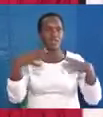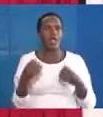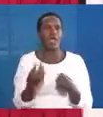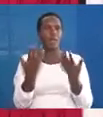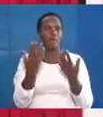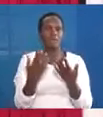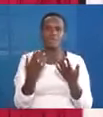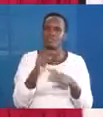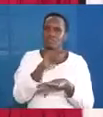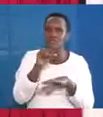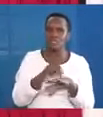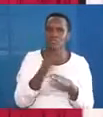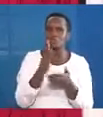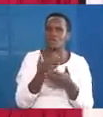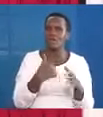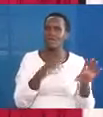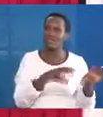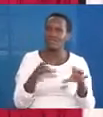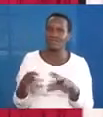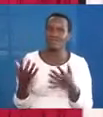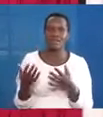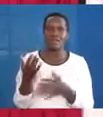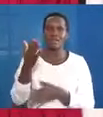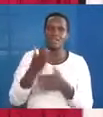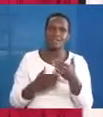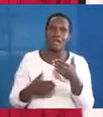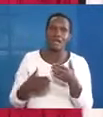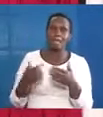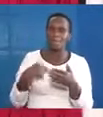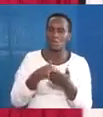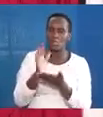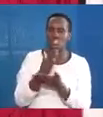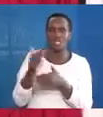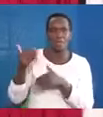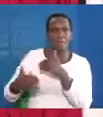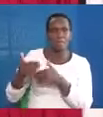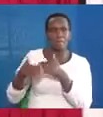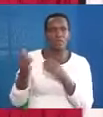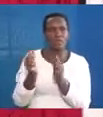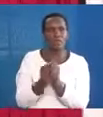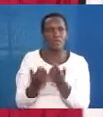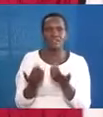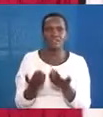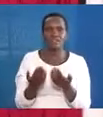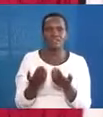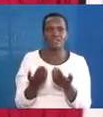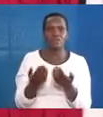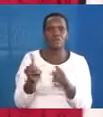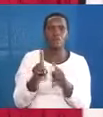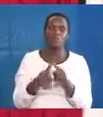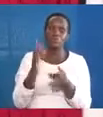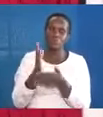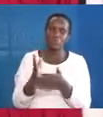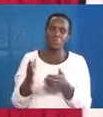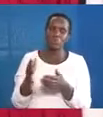share borders with, have trodden that path and has led to their